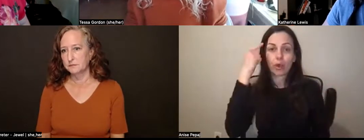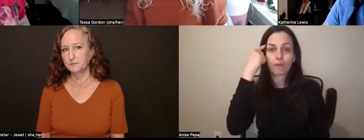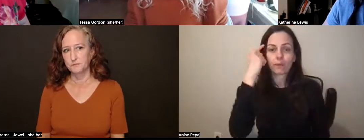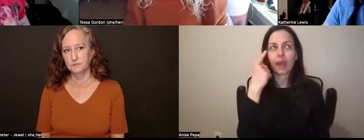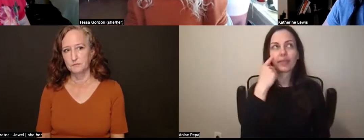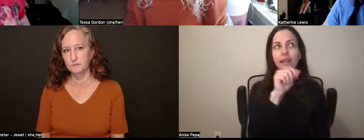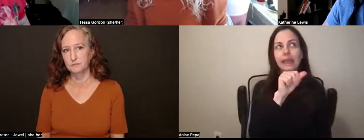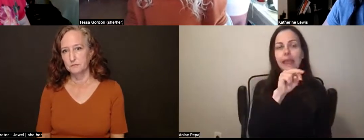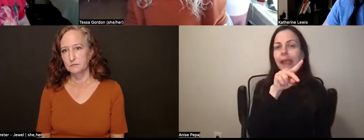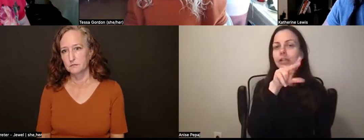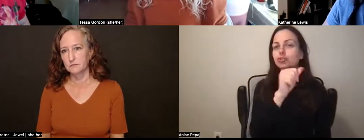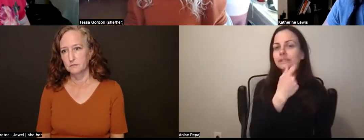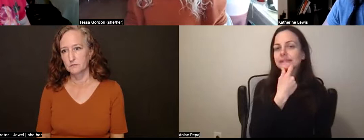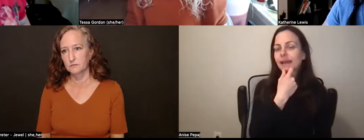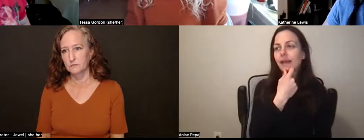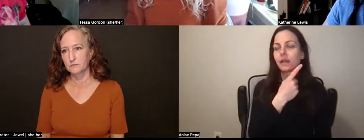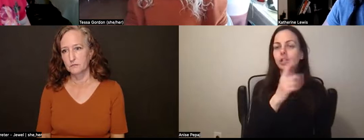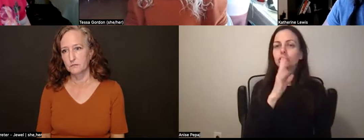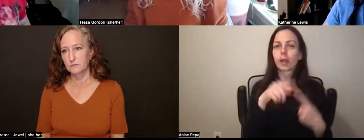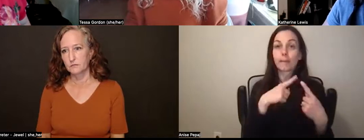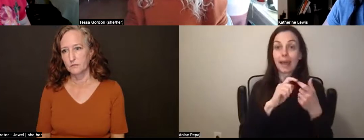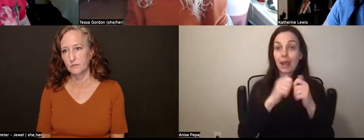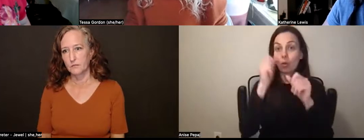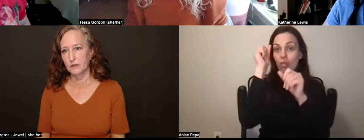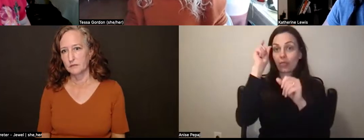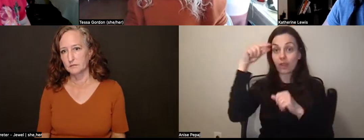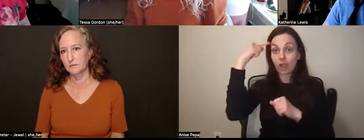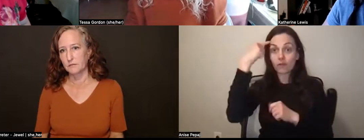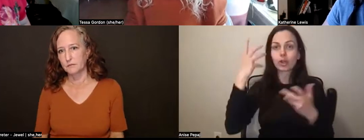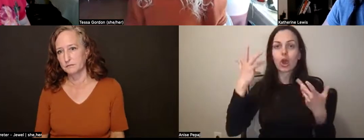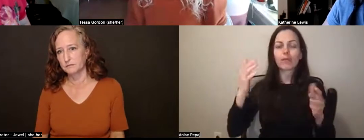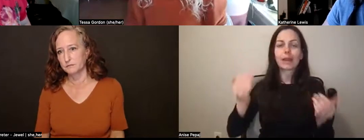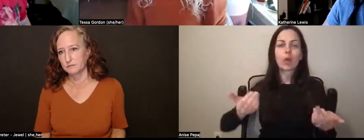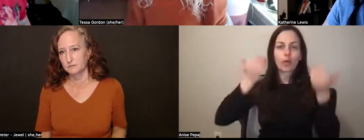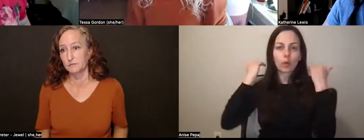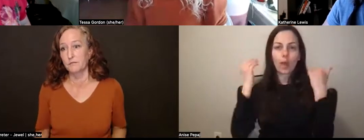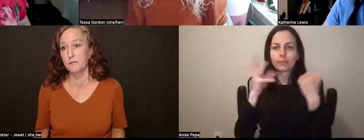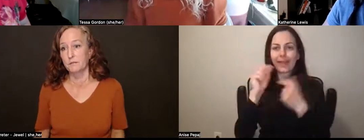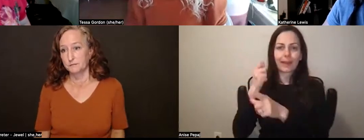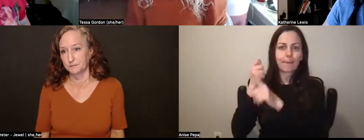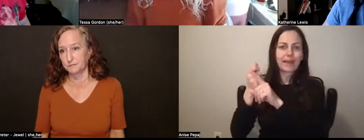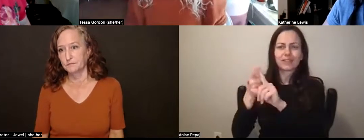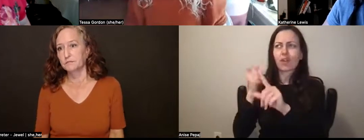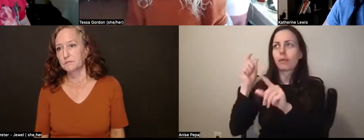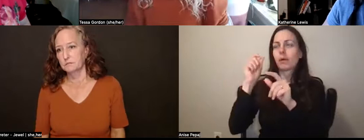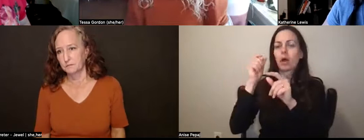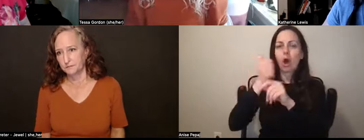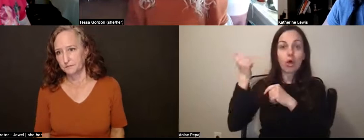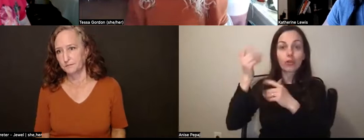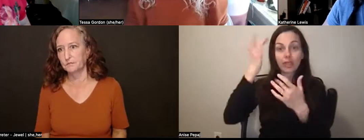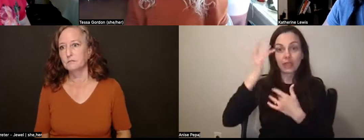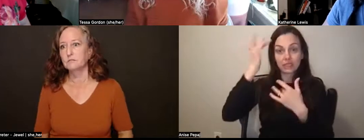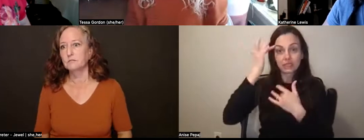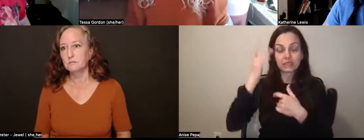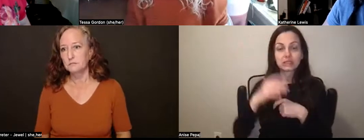said, talking about how our government is already overwhelmed and impacted by other illnesses.